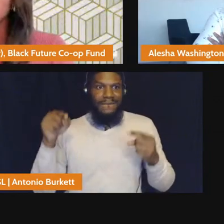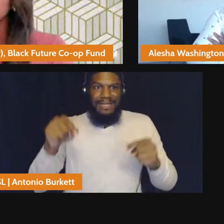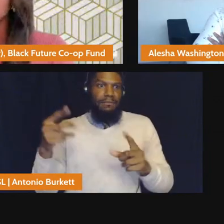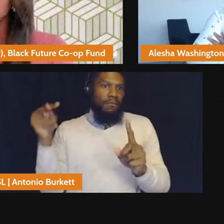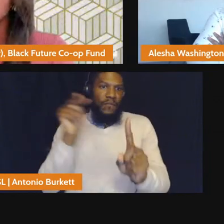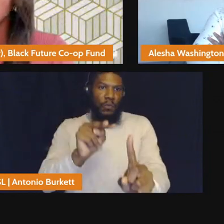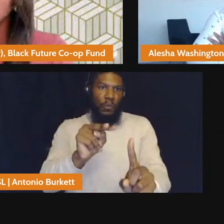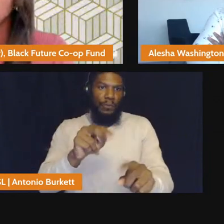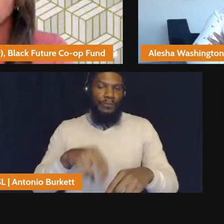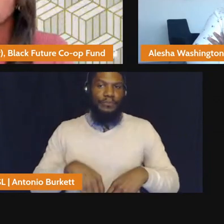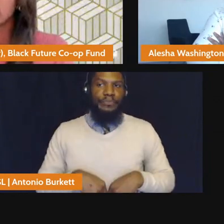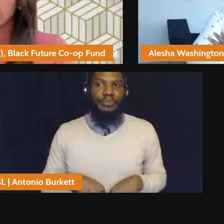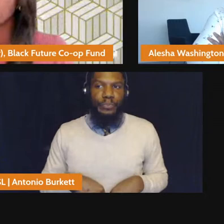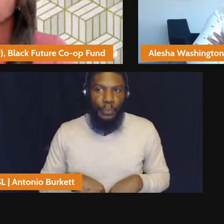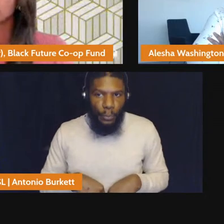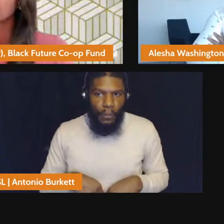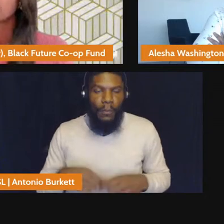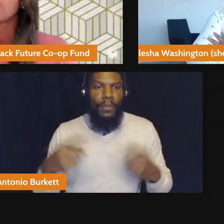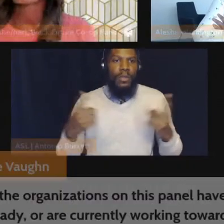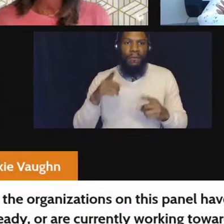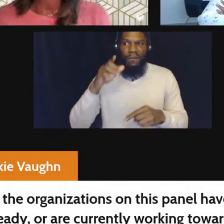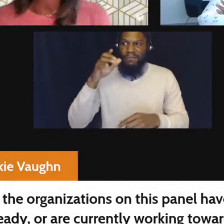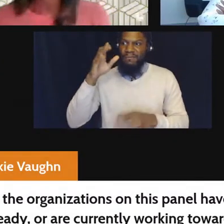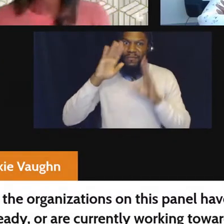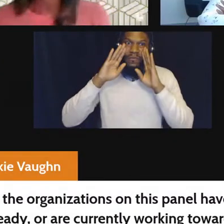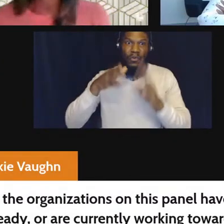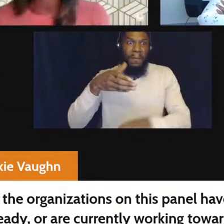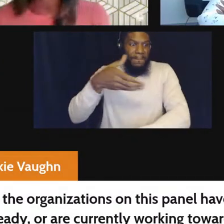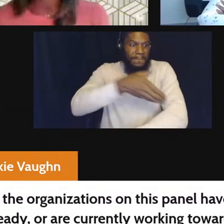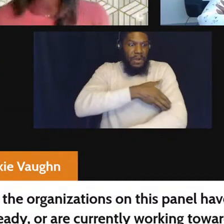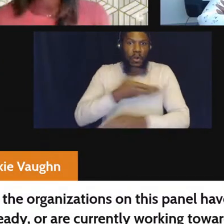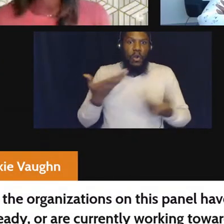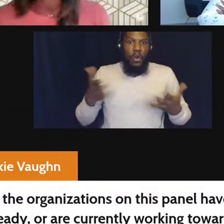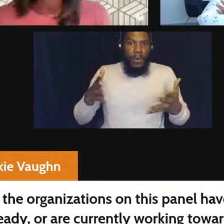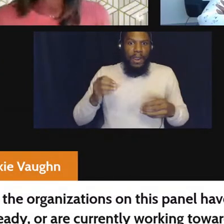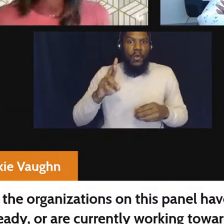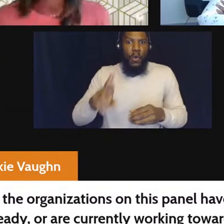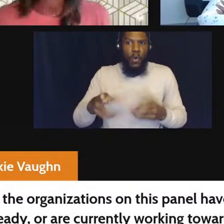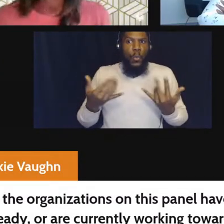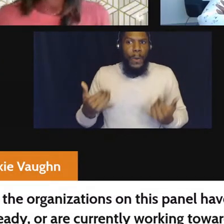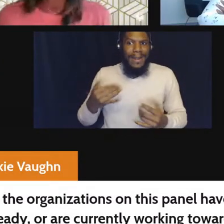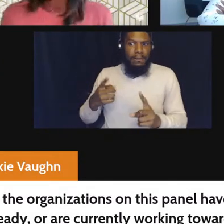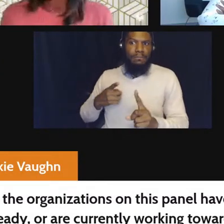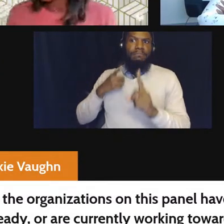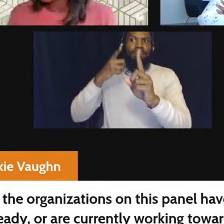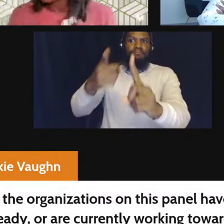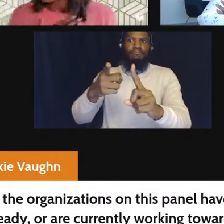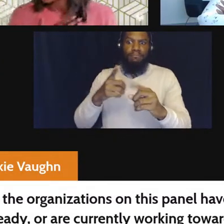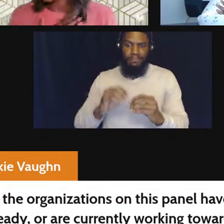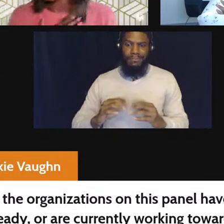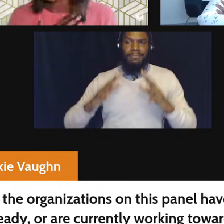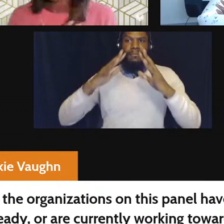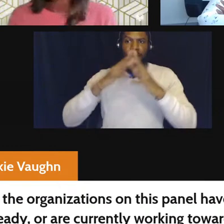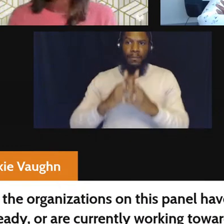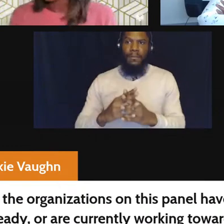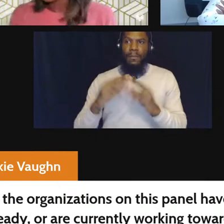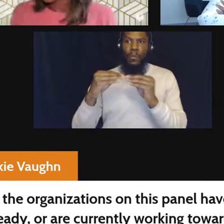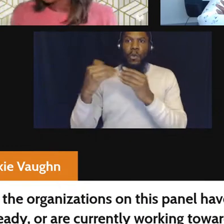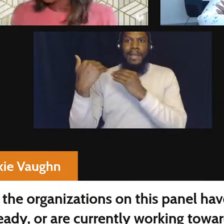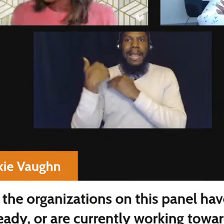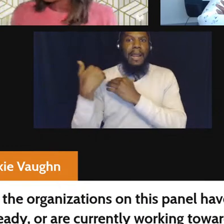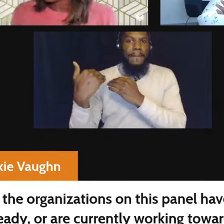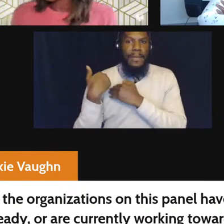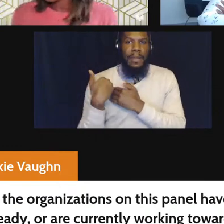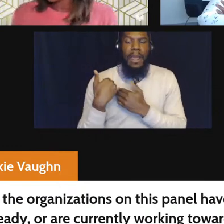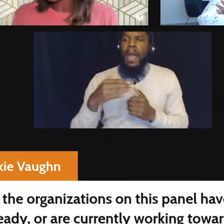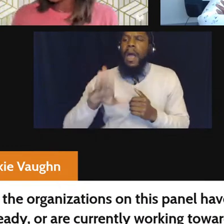is focused on power already or currently working towards building this level of accountability. And I'm wondering, Jackie, you could put this in the